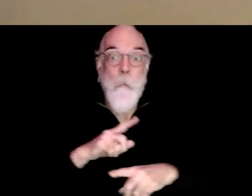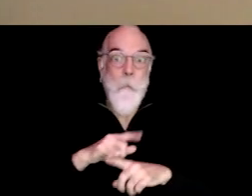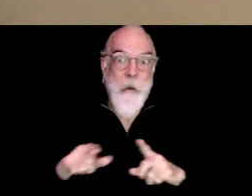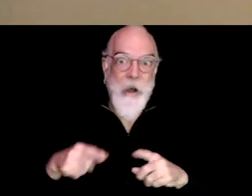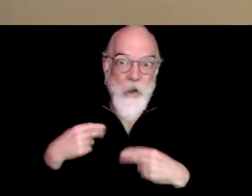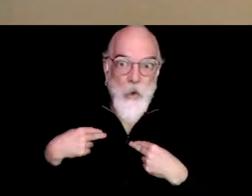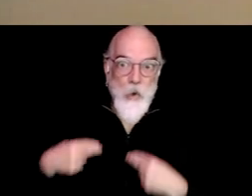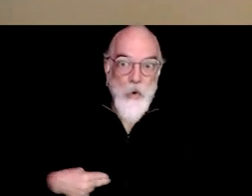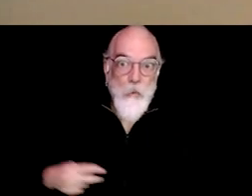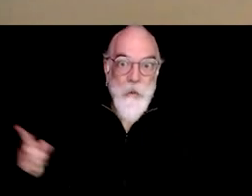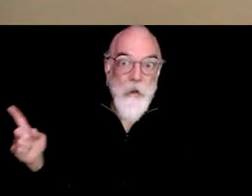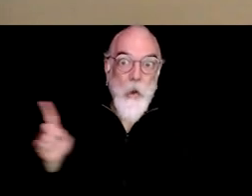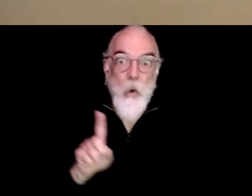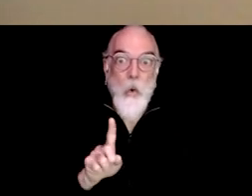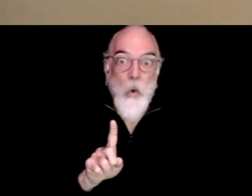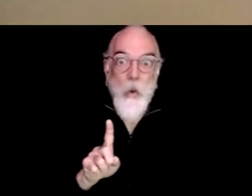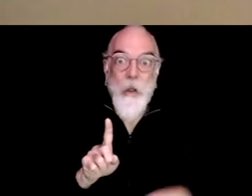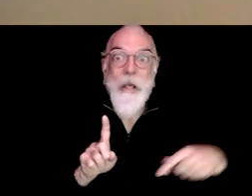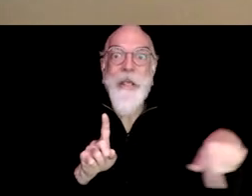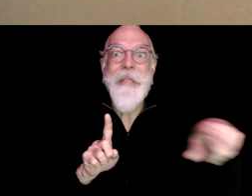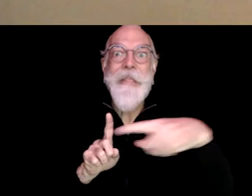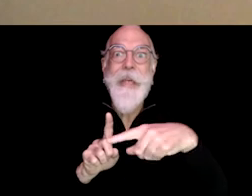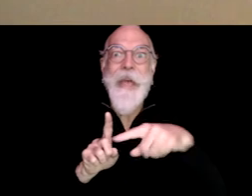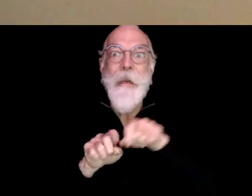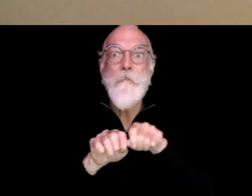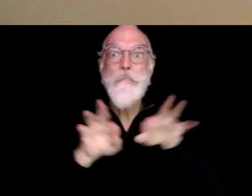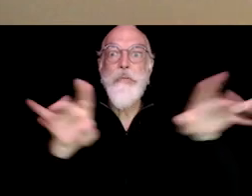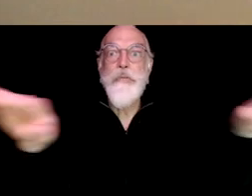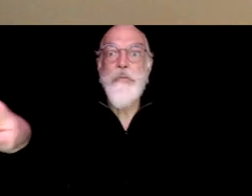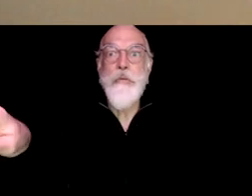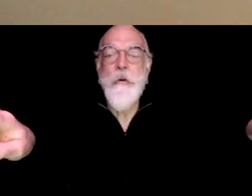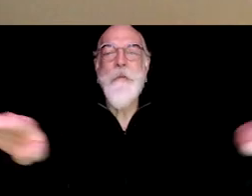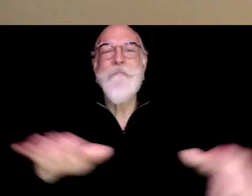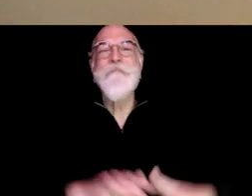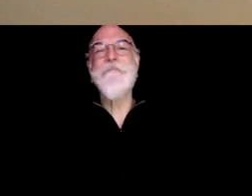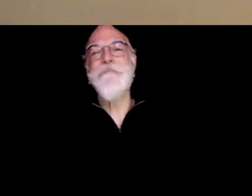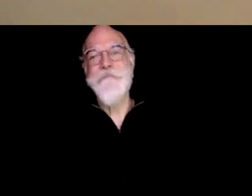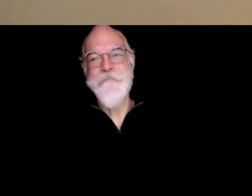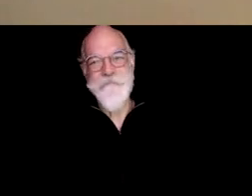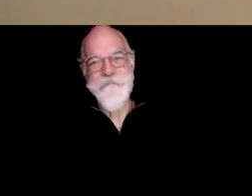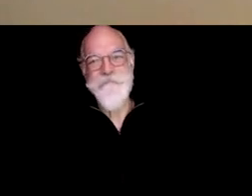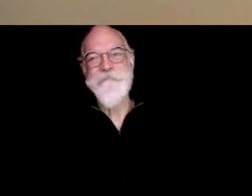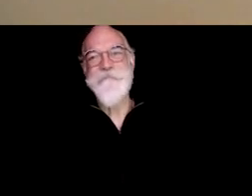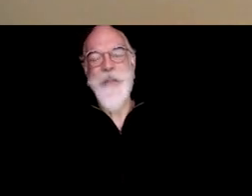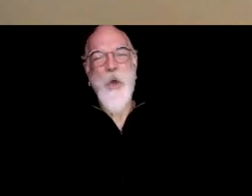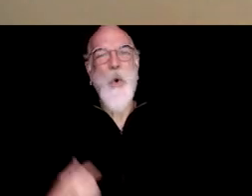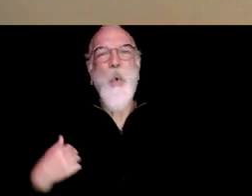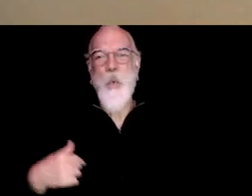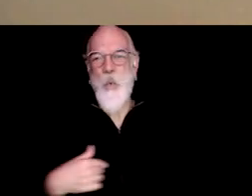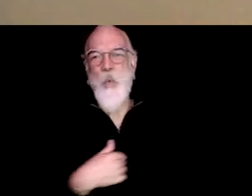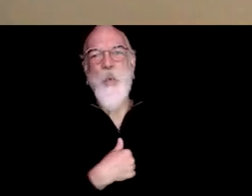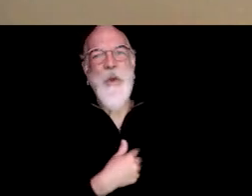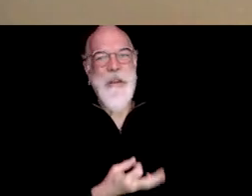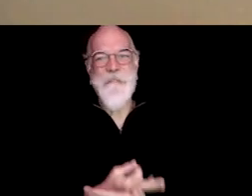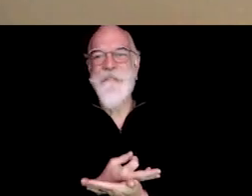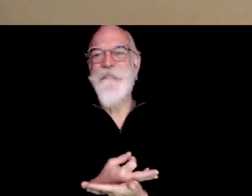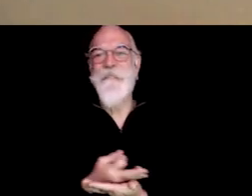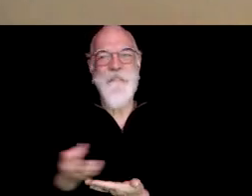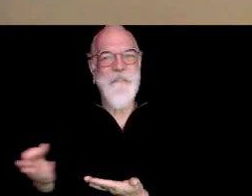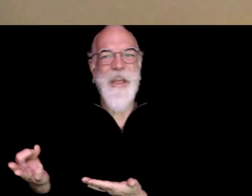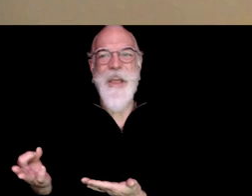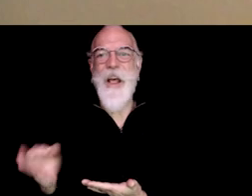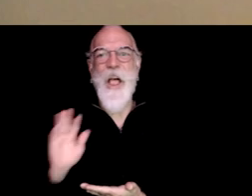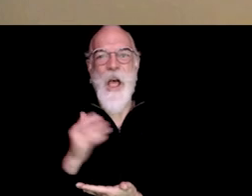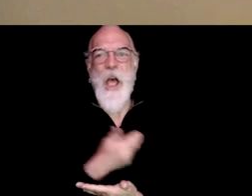all gone. And we have failed in our role to be the protectors